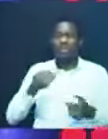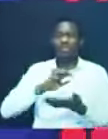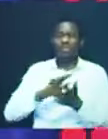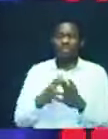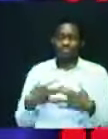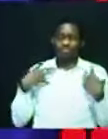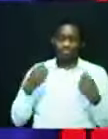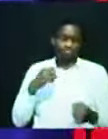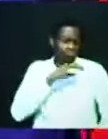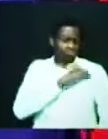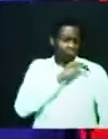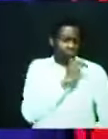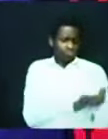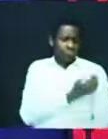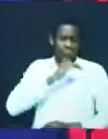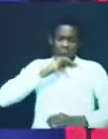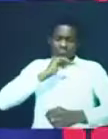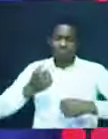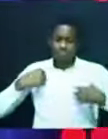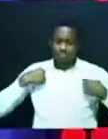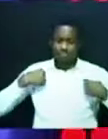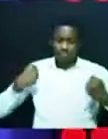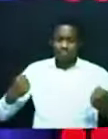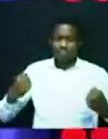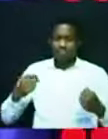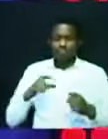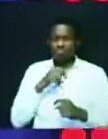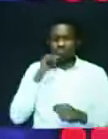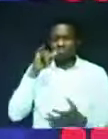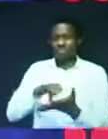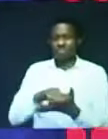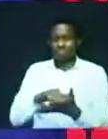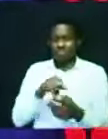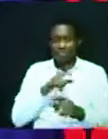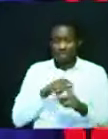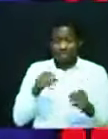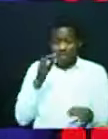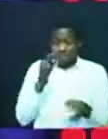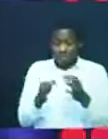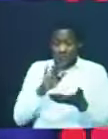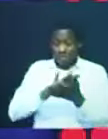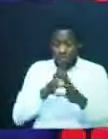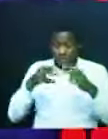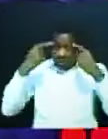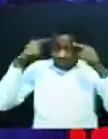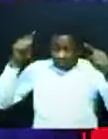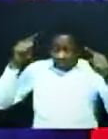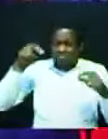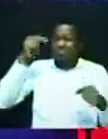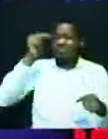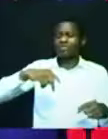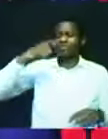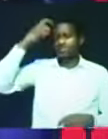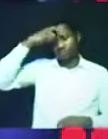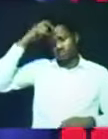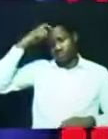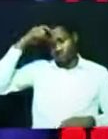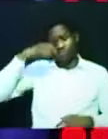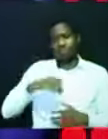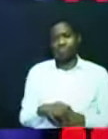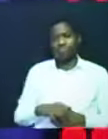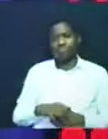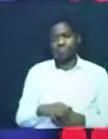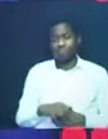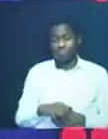be somebody who is wise. You prevail through great power. And those who have knowledge master